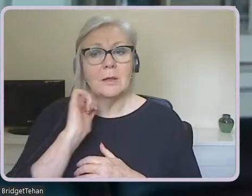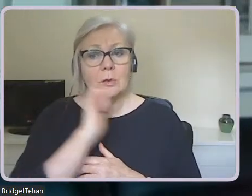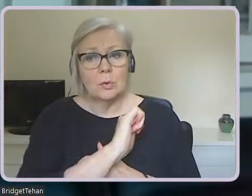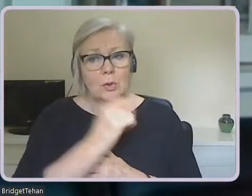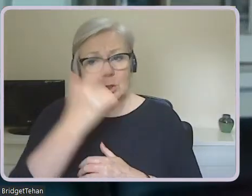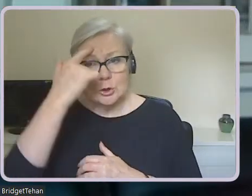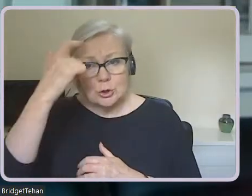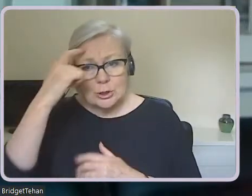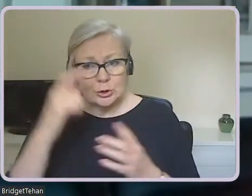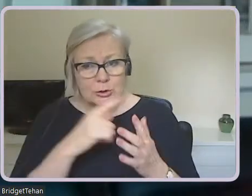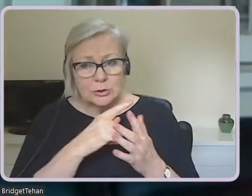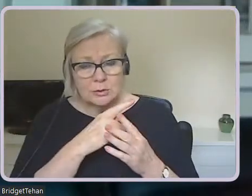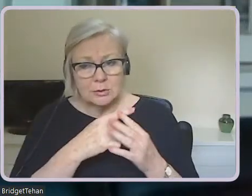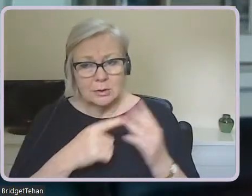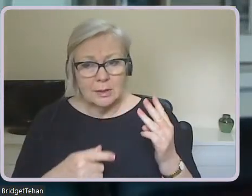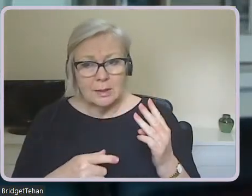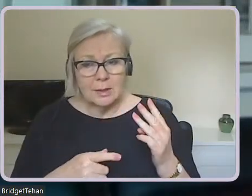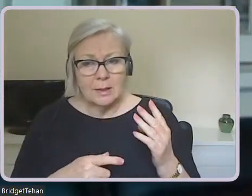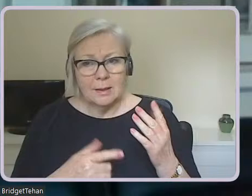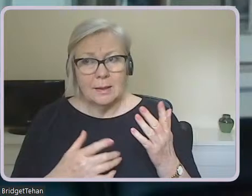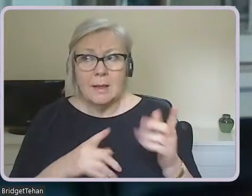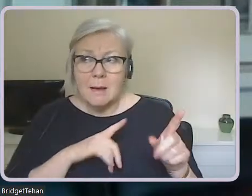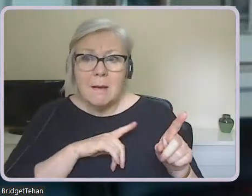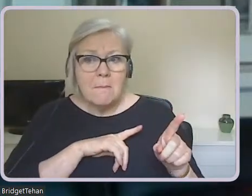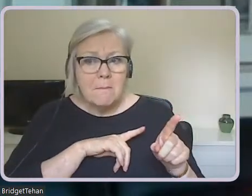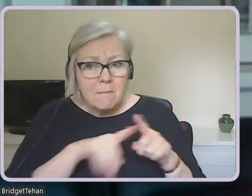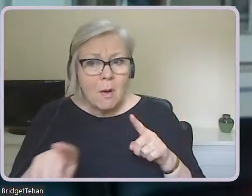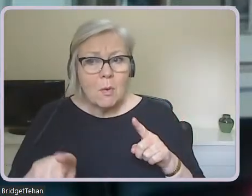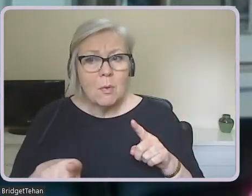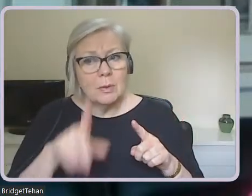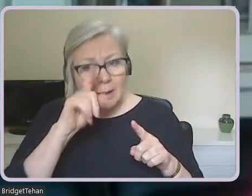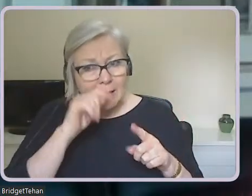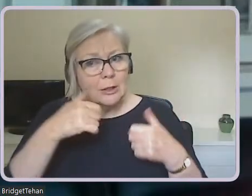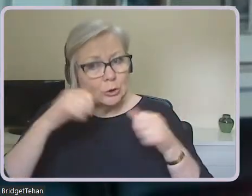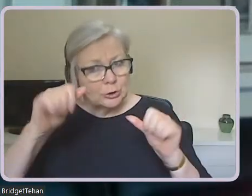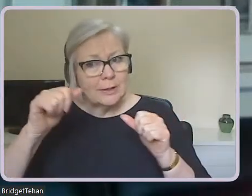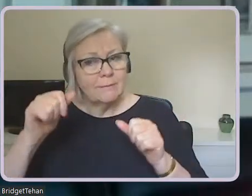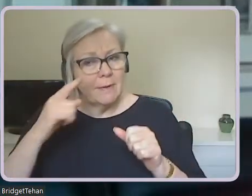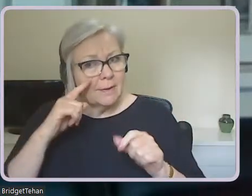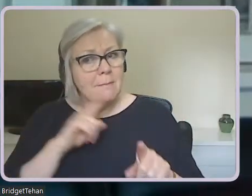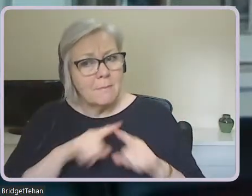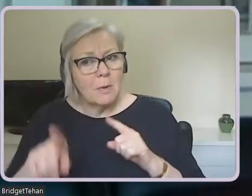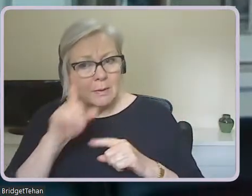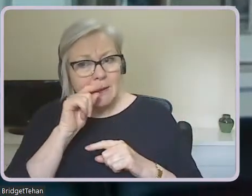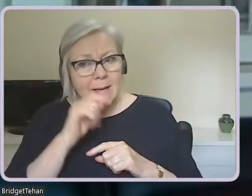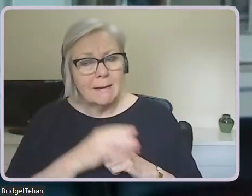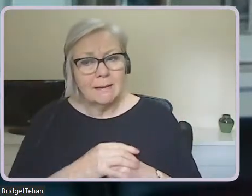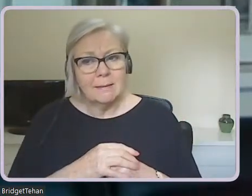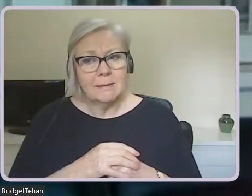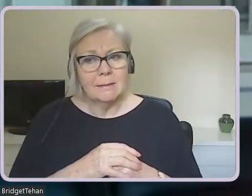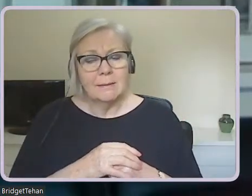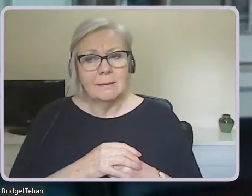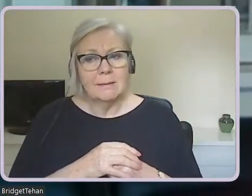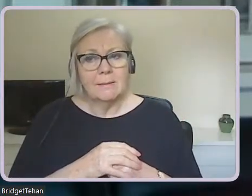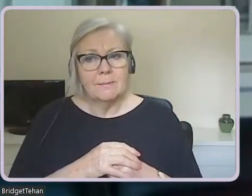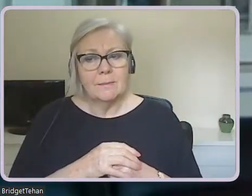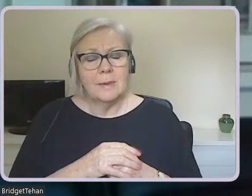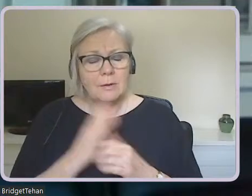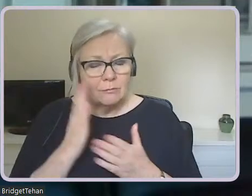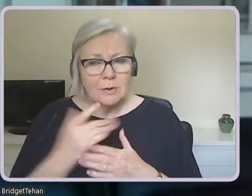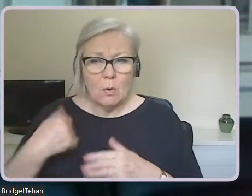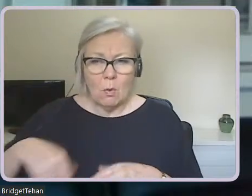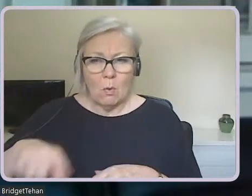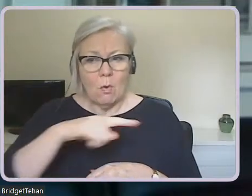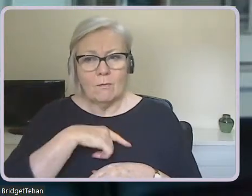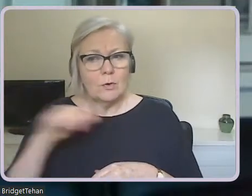so mostly eminently achievable, and certainly something we should all be striving